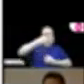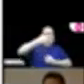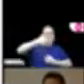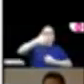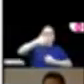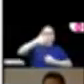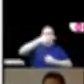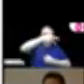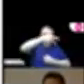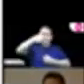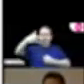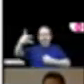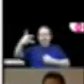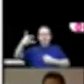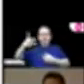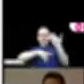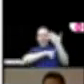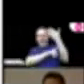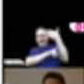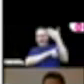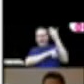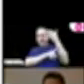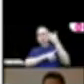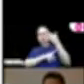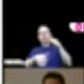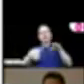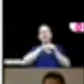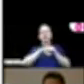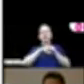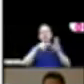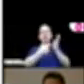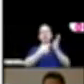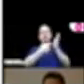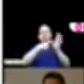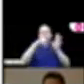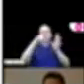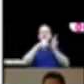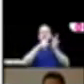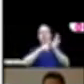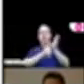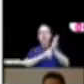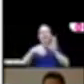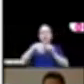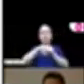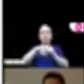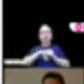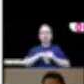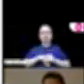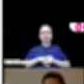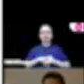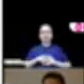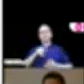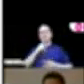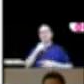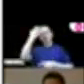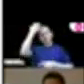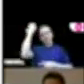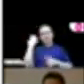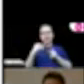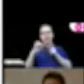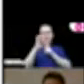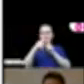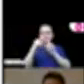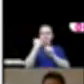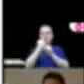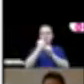to symbolize racial inclusion. So in response, drag queen Peggy Wessex created